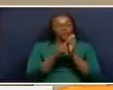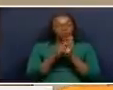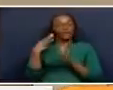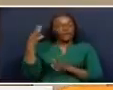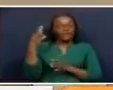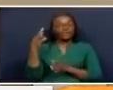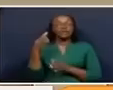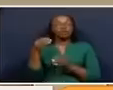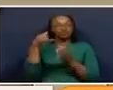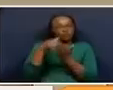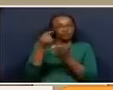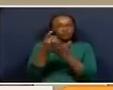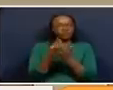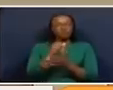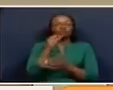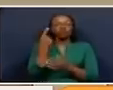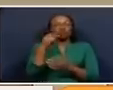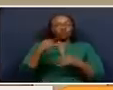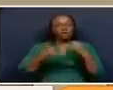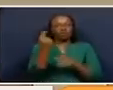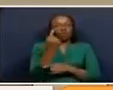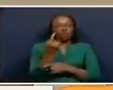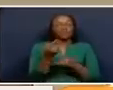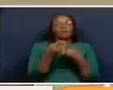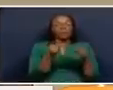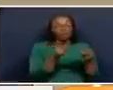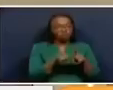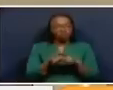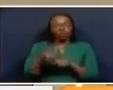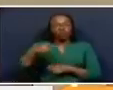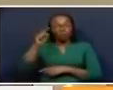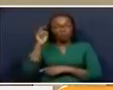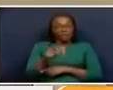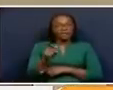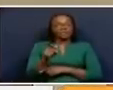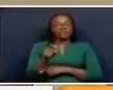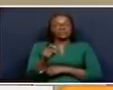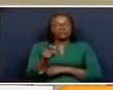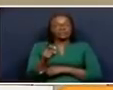and it's not just about the entertainment value of the debate, but it's also because we need to keep